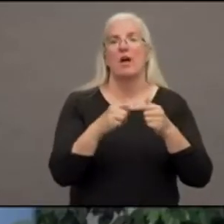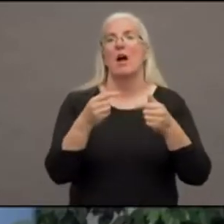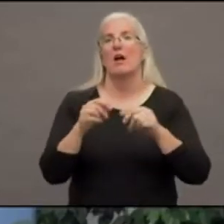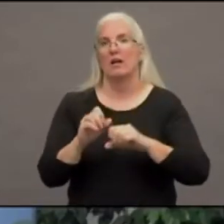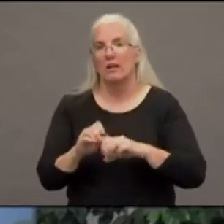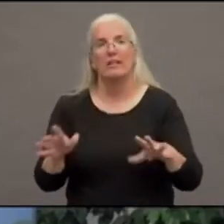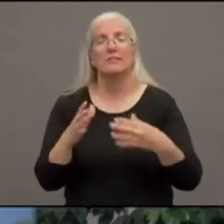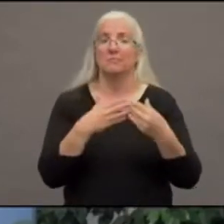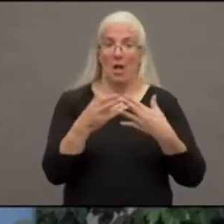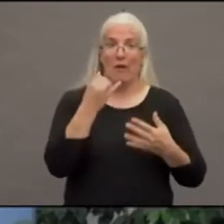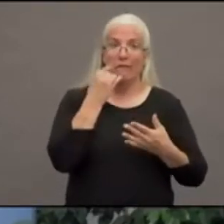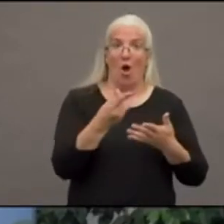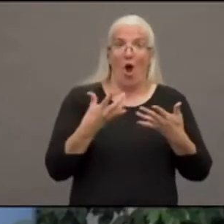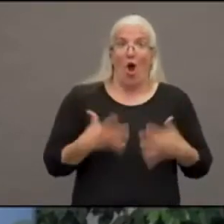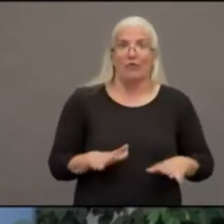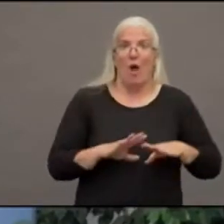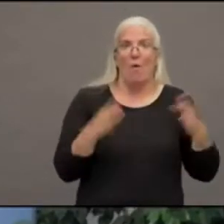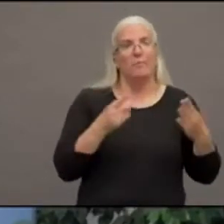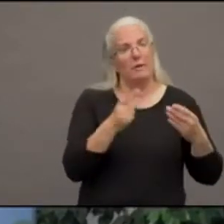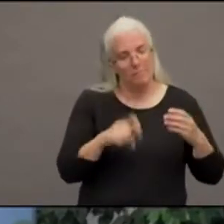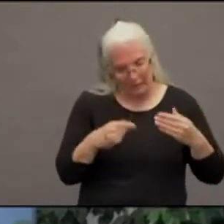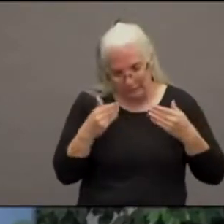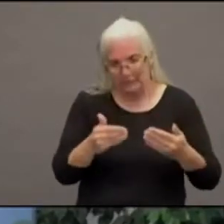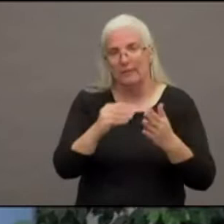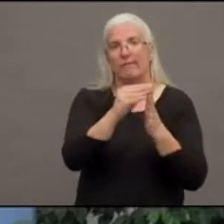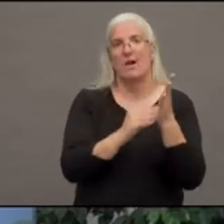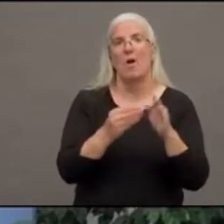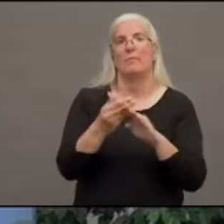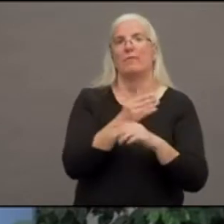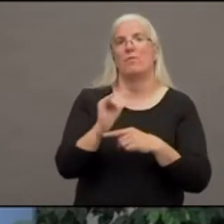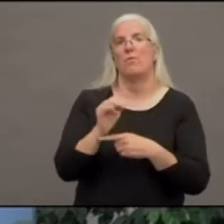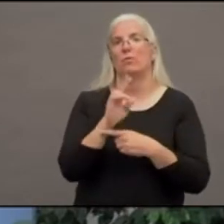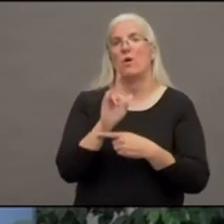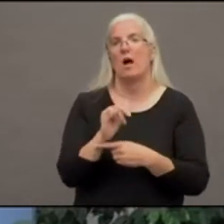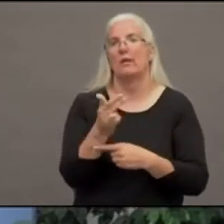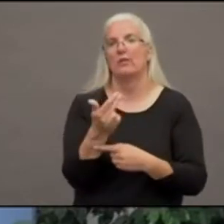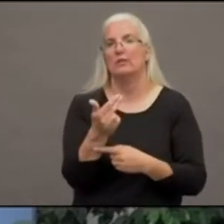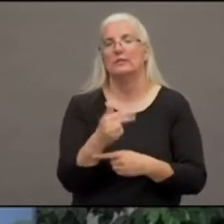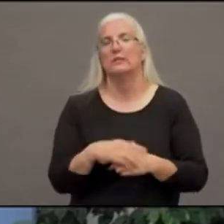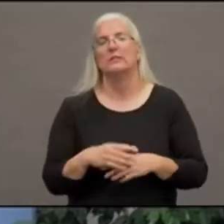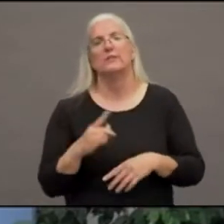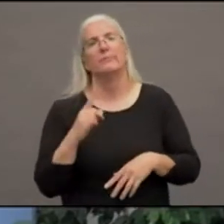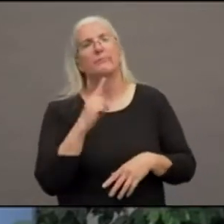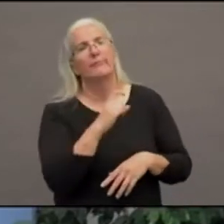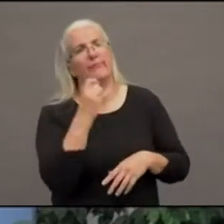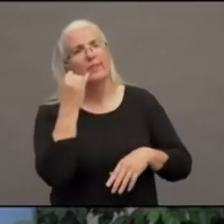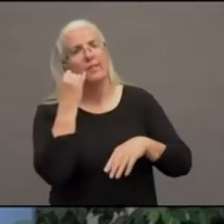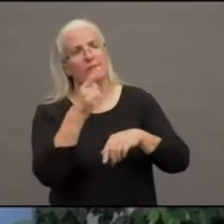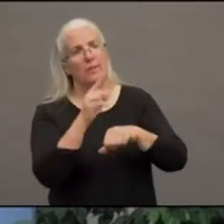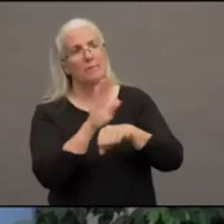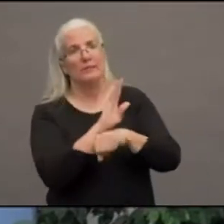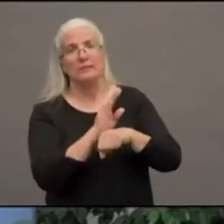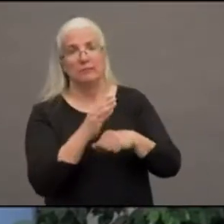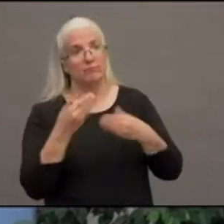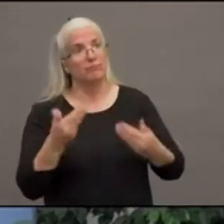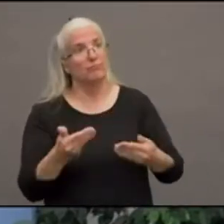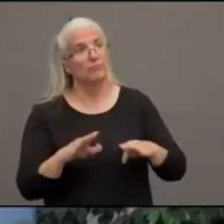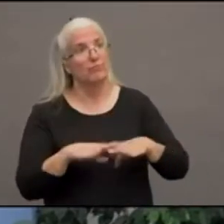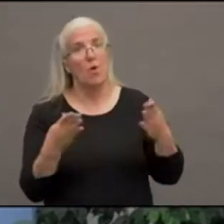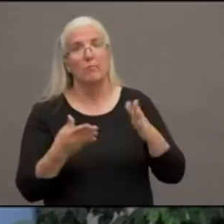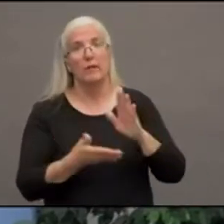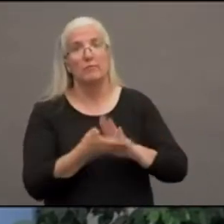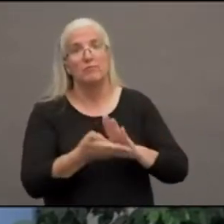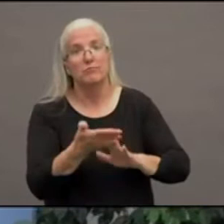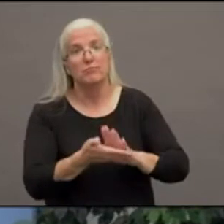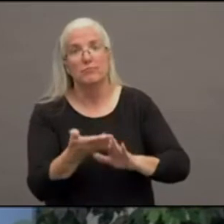that? So if you're a business that has been operating under the rules that you have laid out already, you still have to file